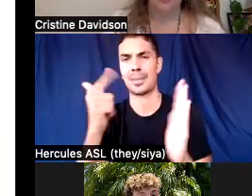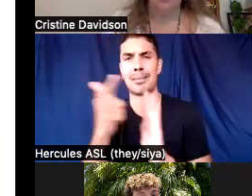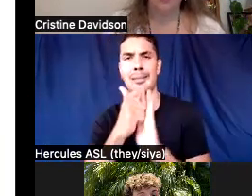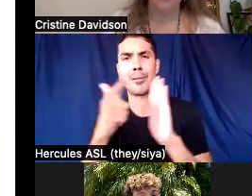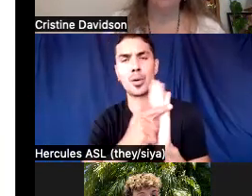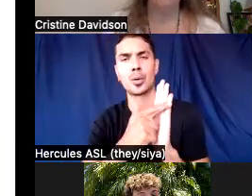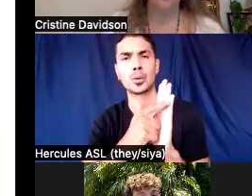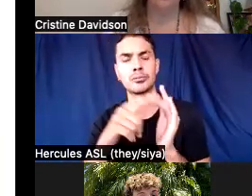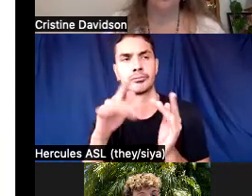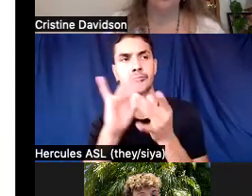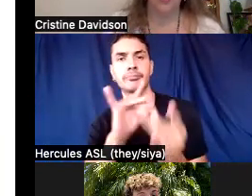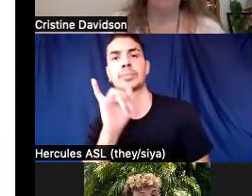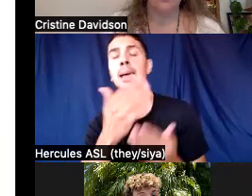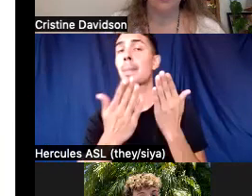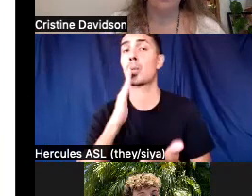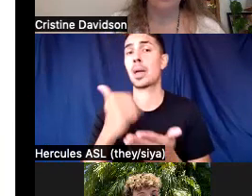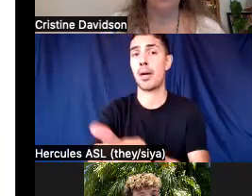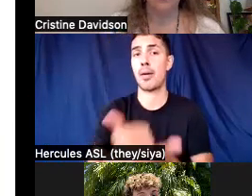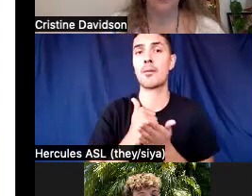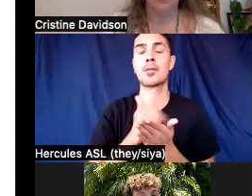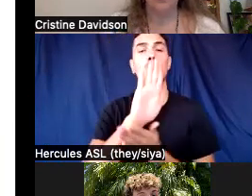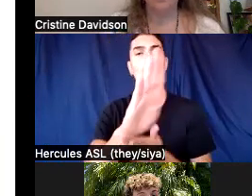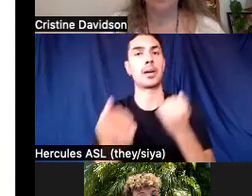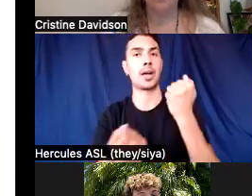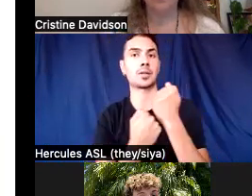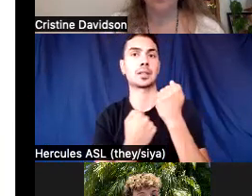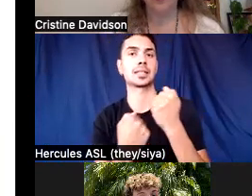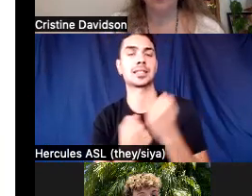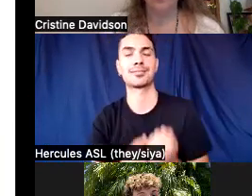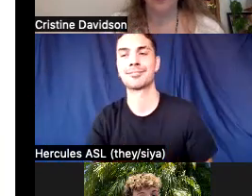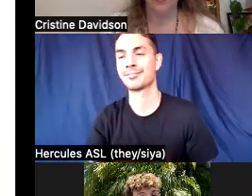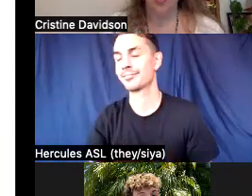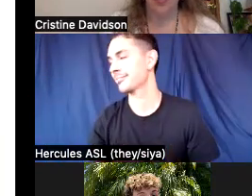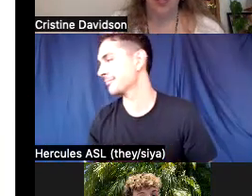and it might be helpful to you in your advocacy.